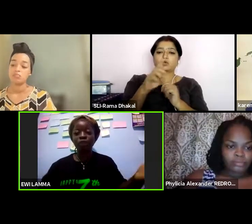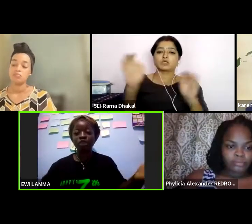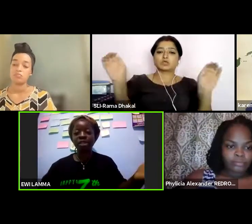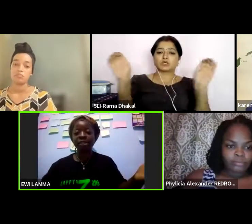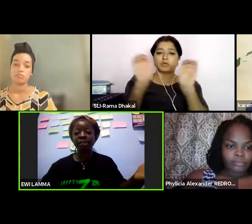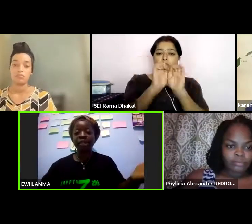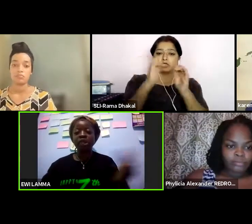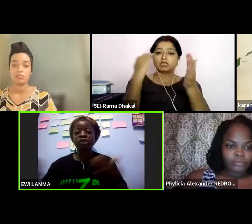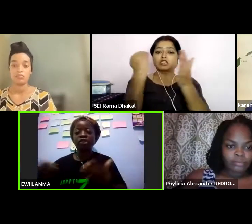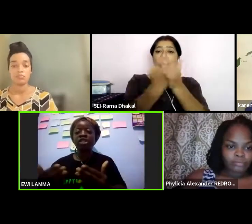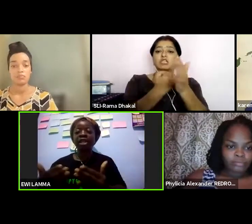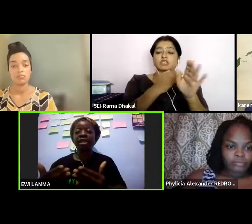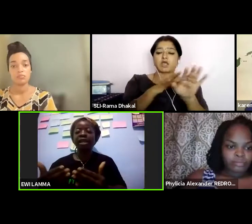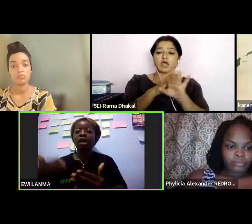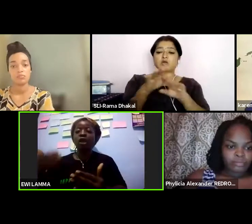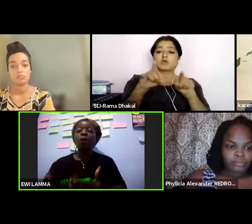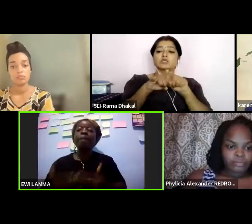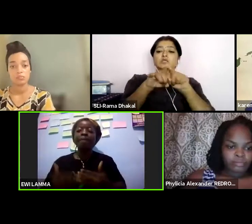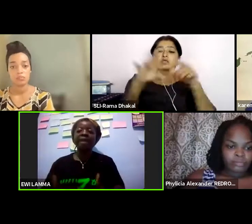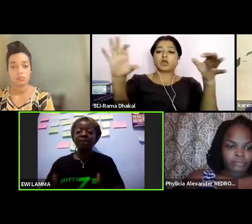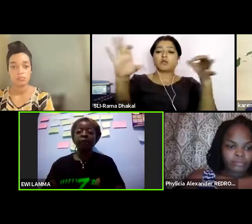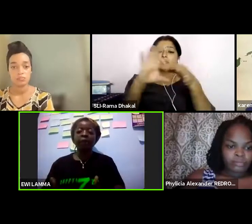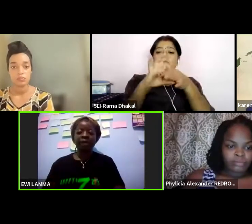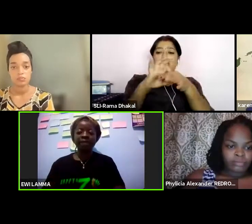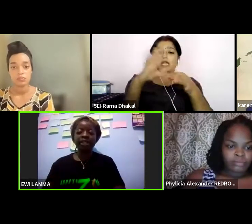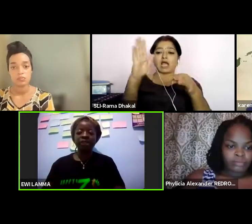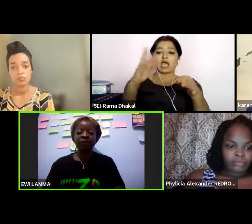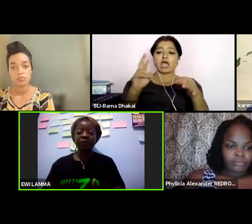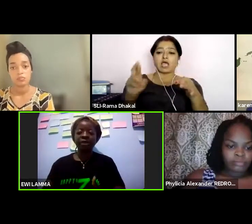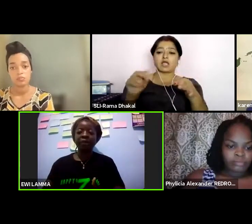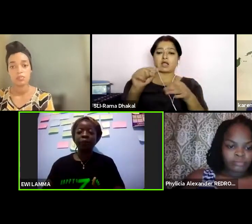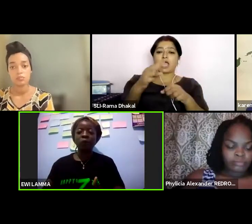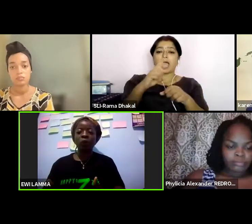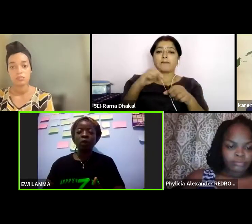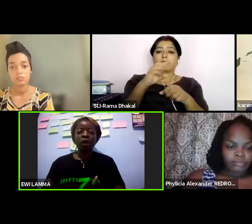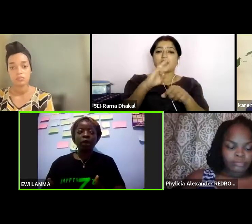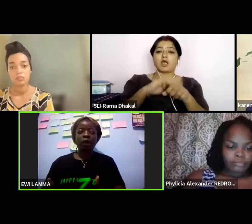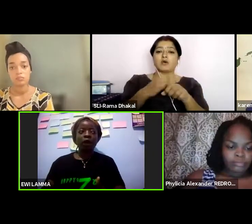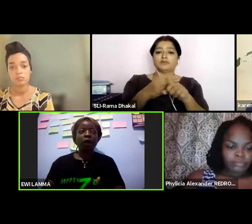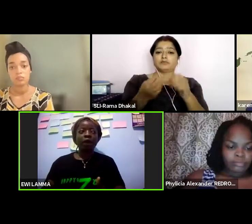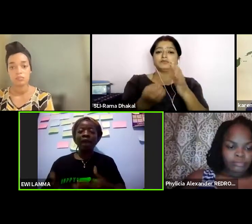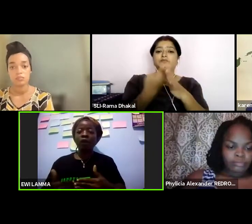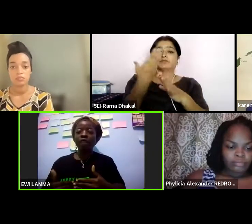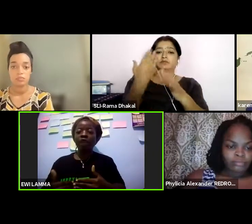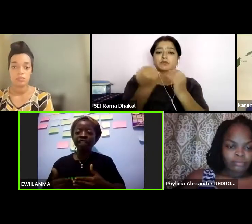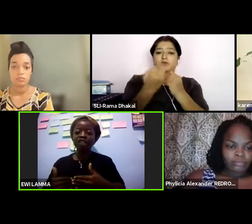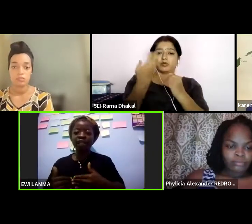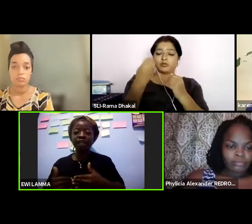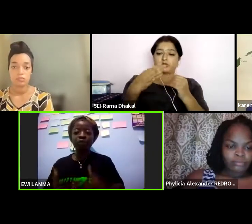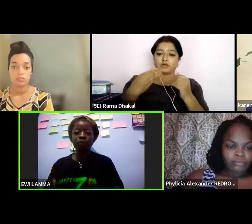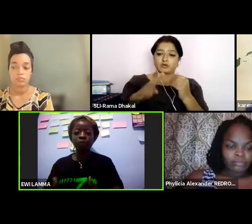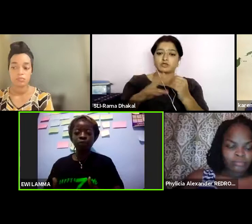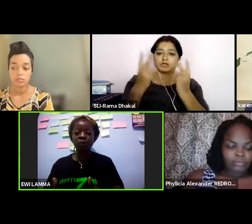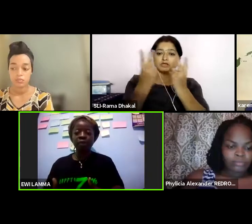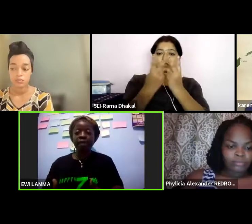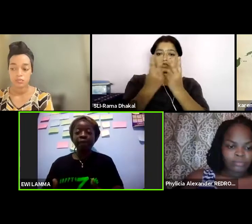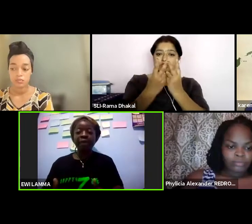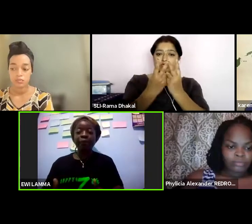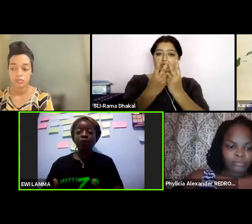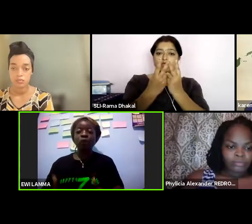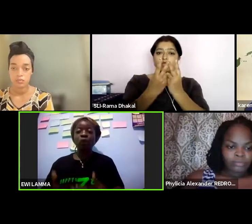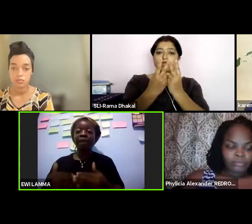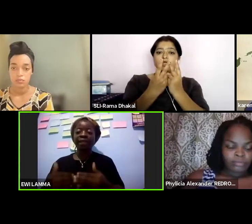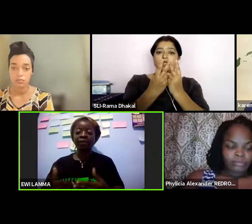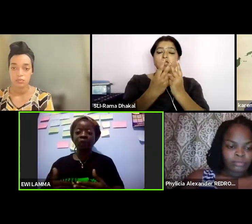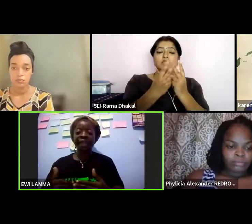available opportunities, such that home-based organizations, for example, my organization in Cameroon can be